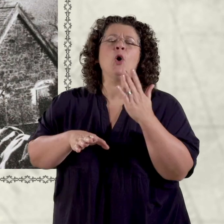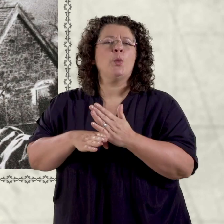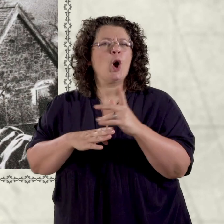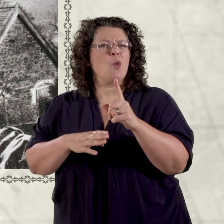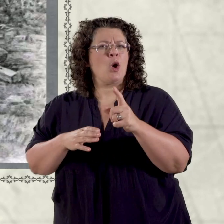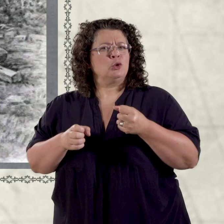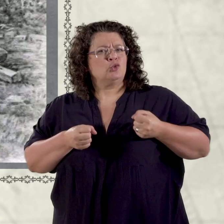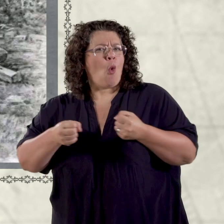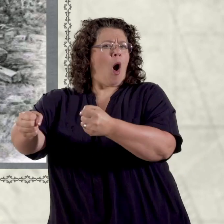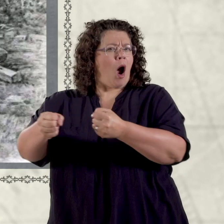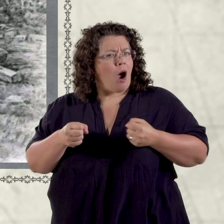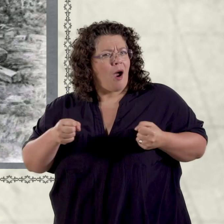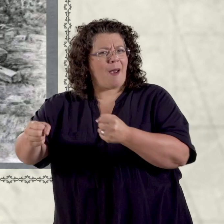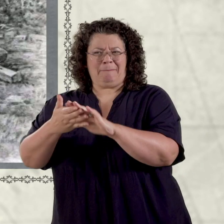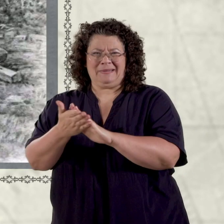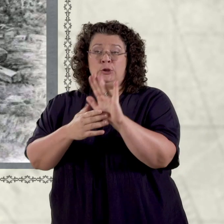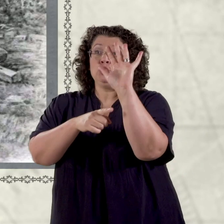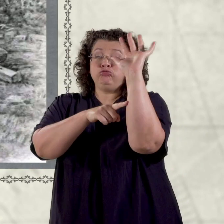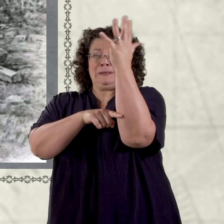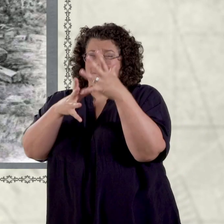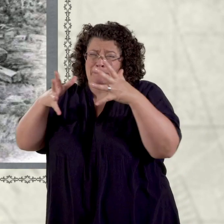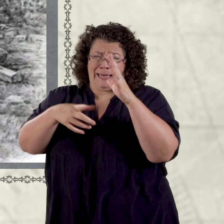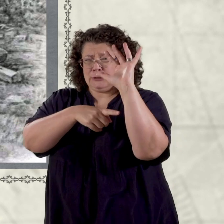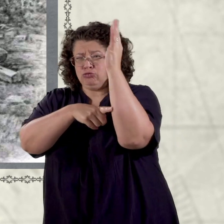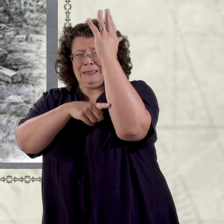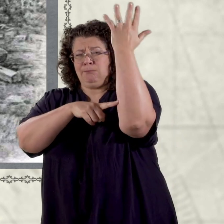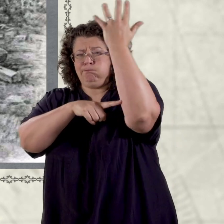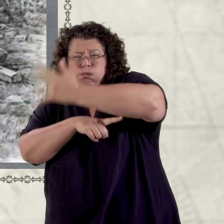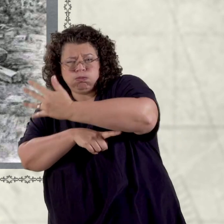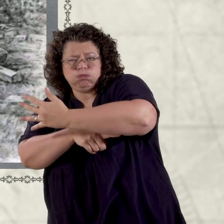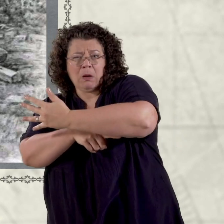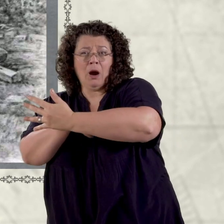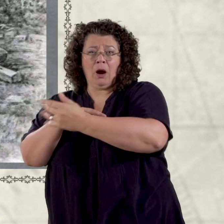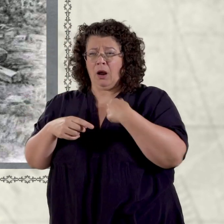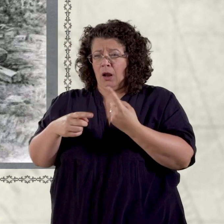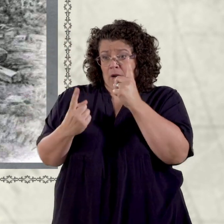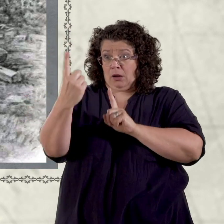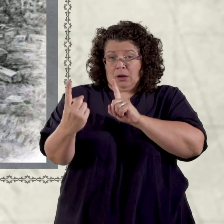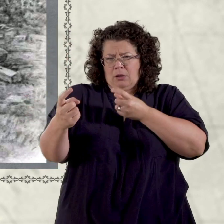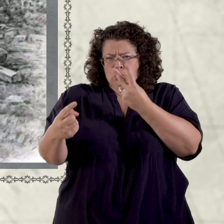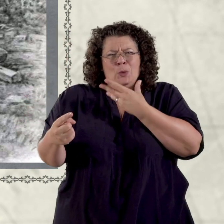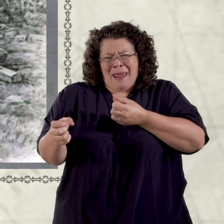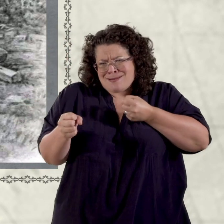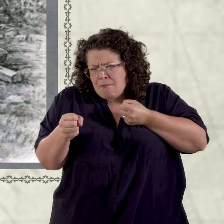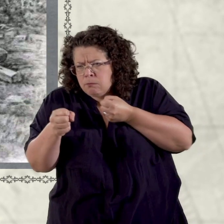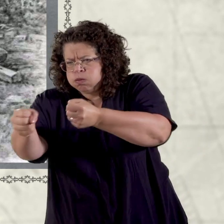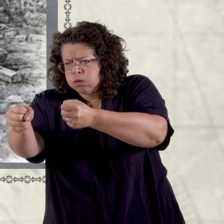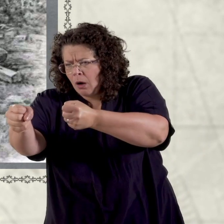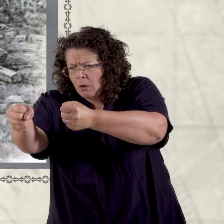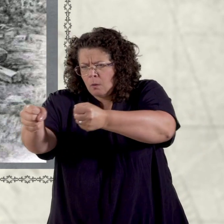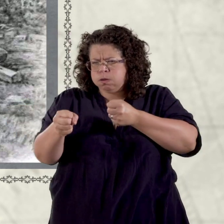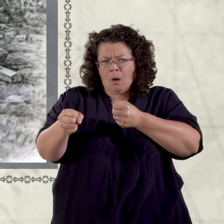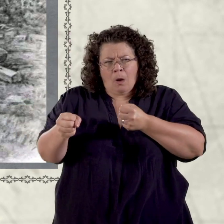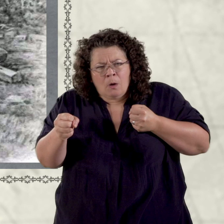sawyer cuts very big trees into large pieces using a long saw with one person each